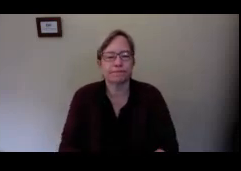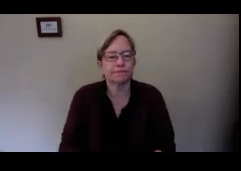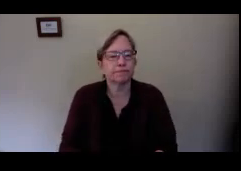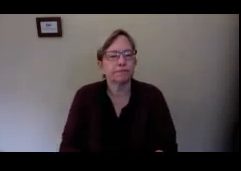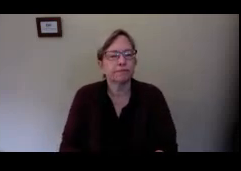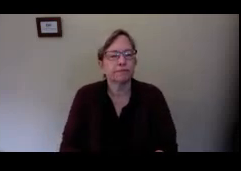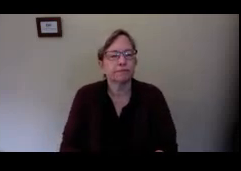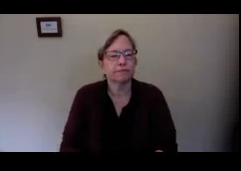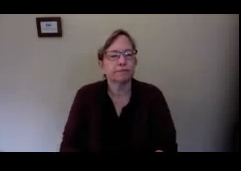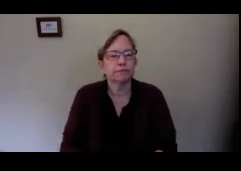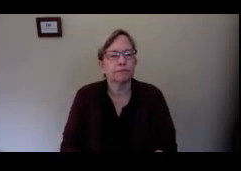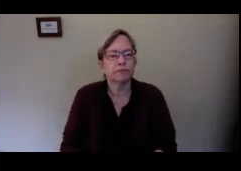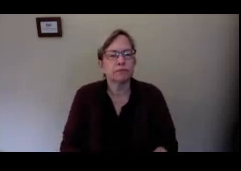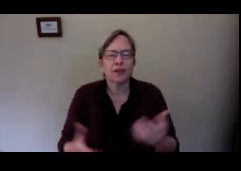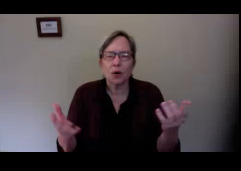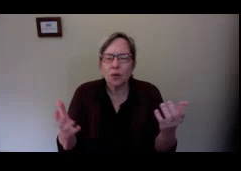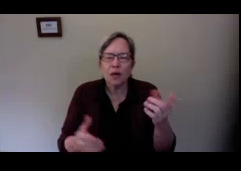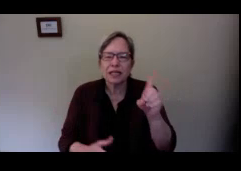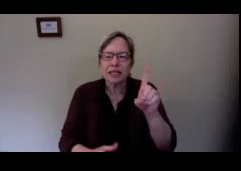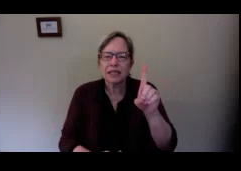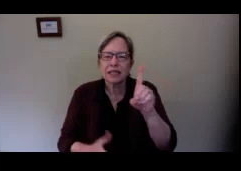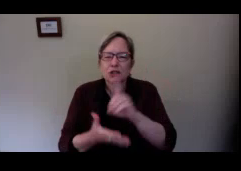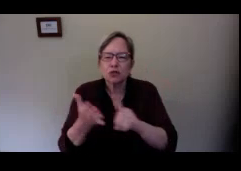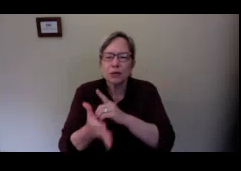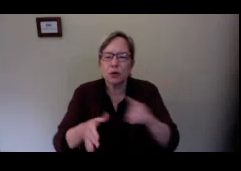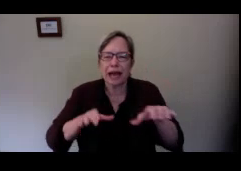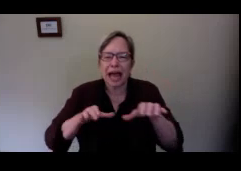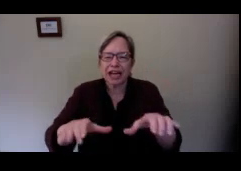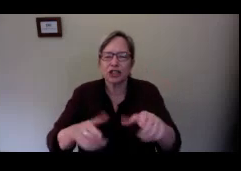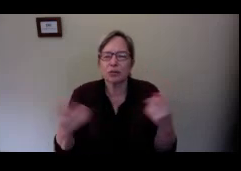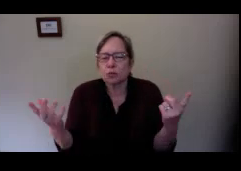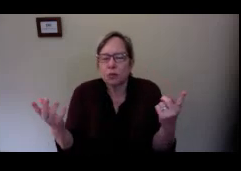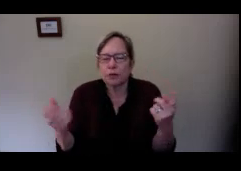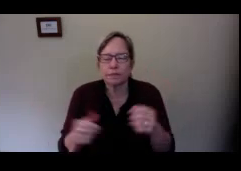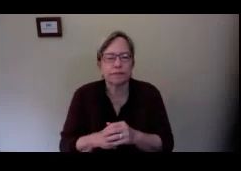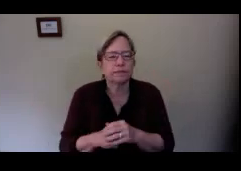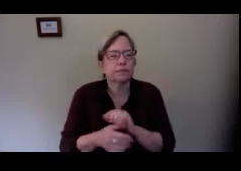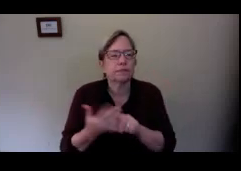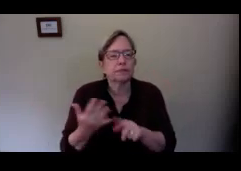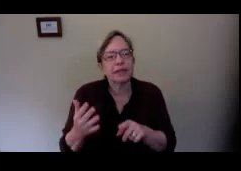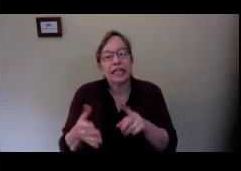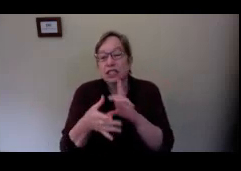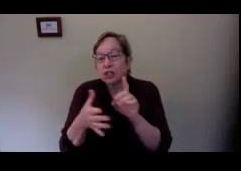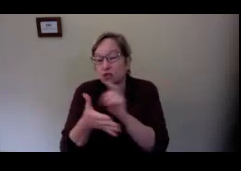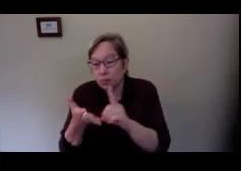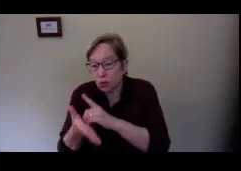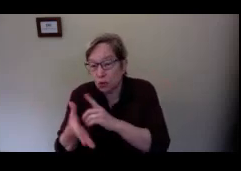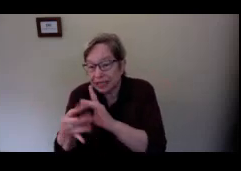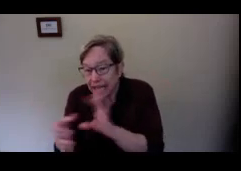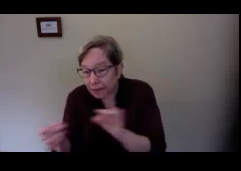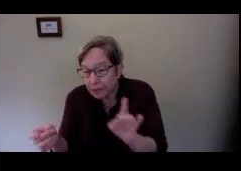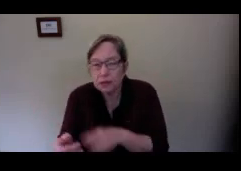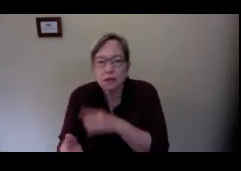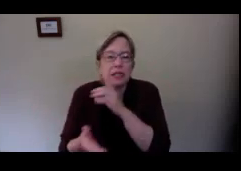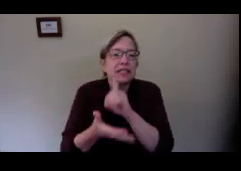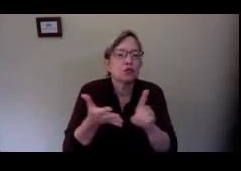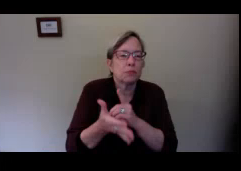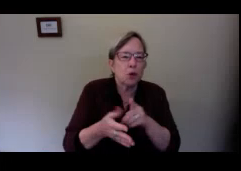So what is a discriminatory action? So obviously discriminatory statements, discriminatory